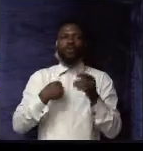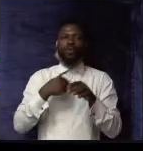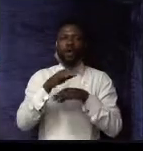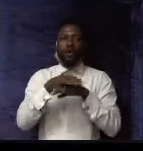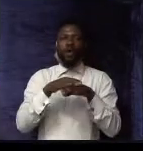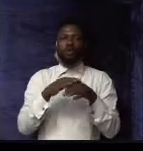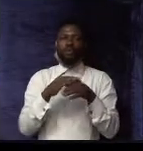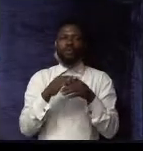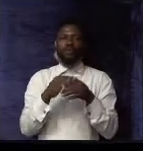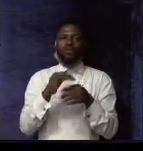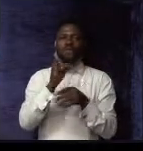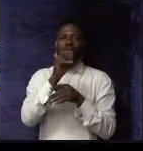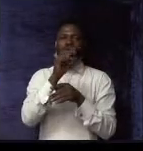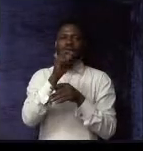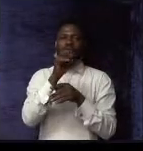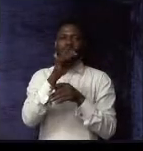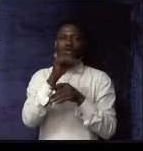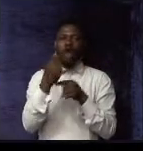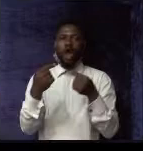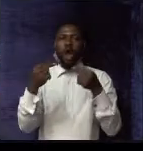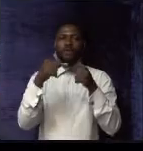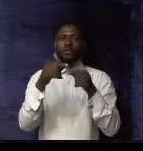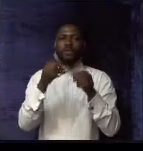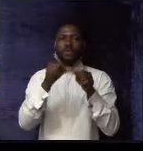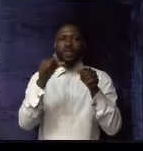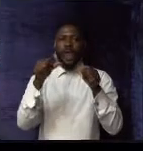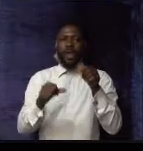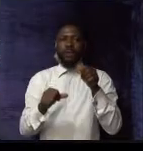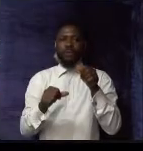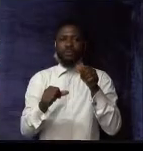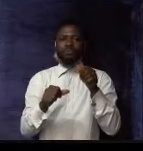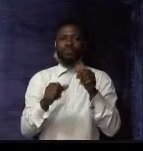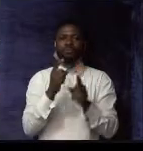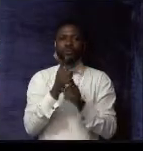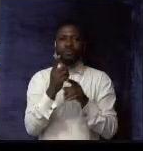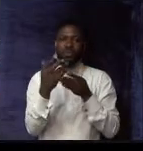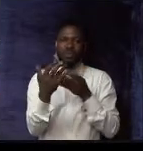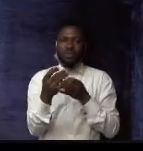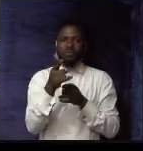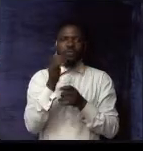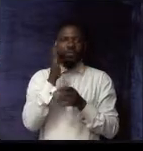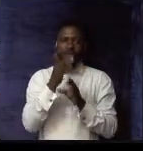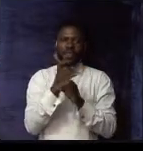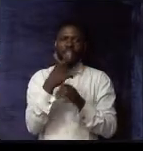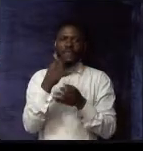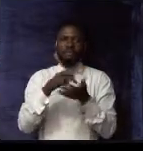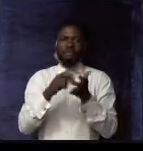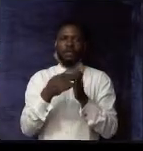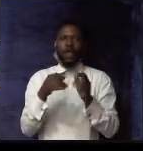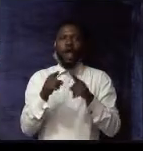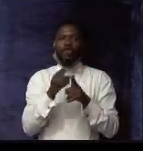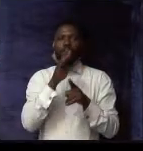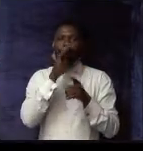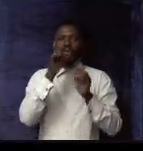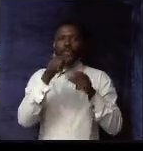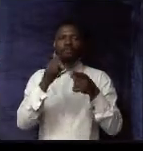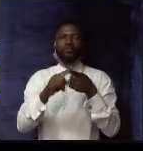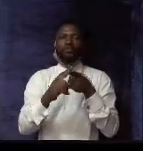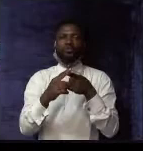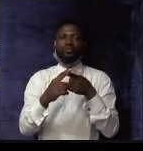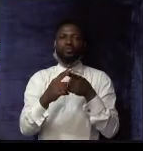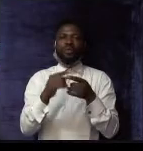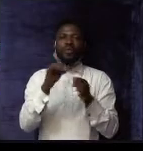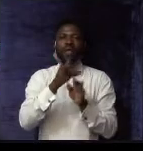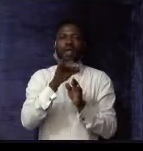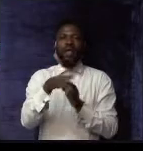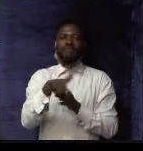identify what we call interior opposite angle. Now, I don't want that name to scare you. Just wait till we get there. You should also be